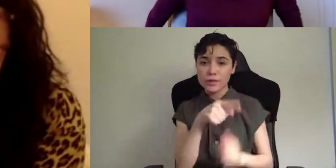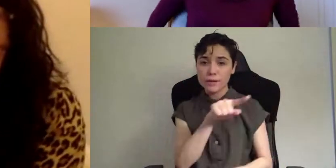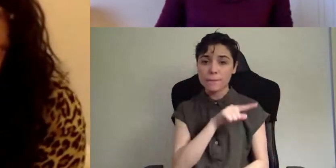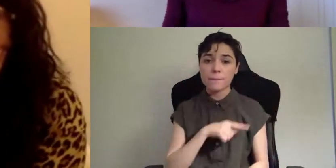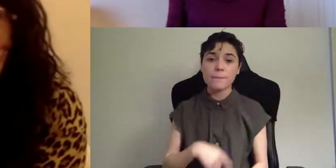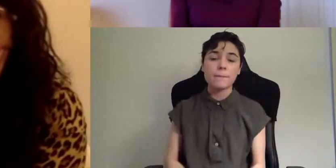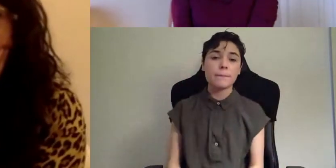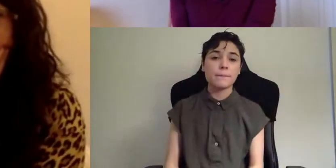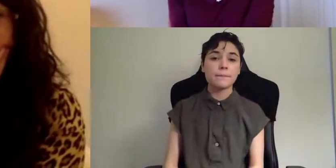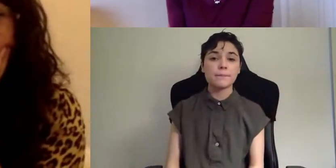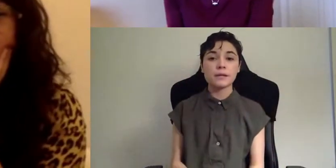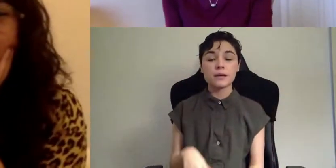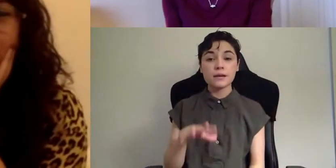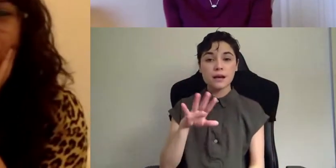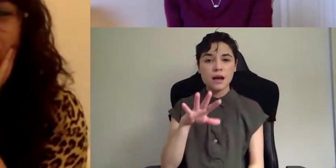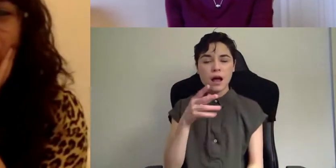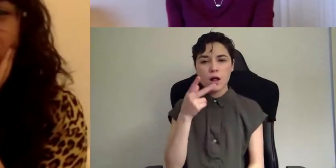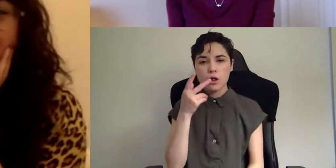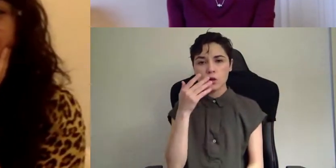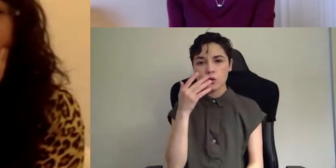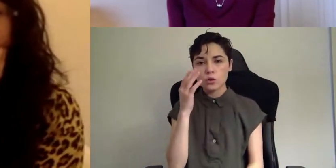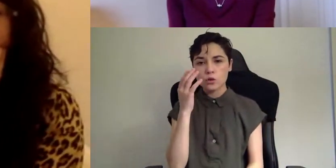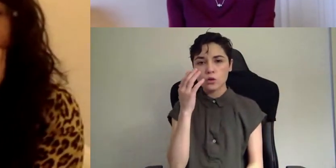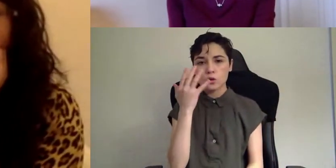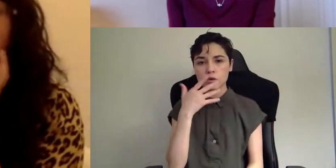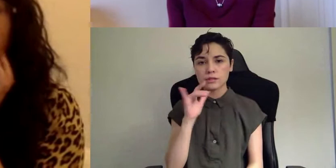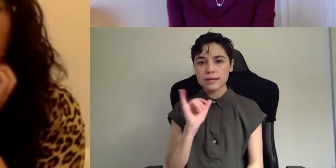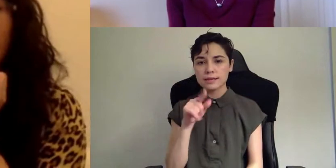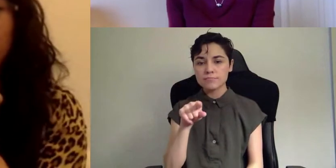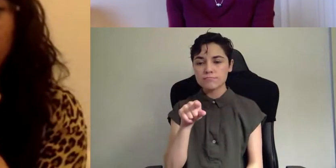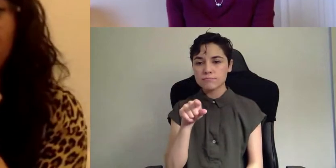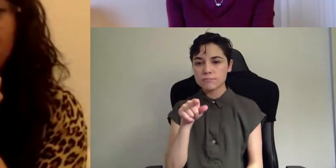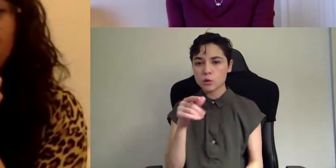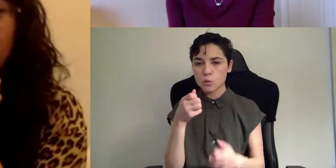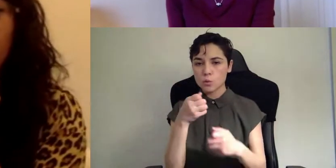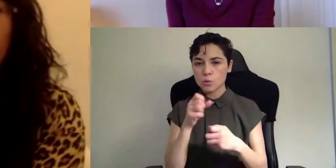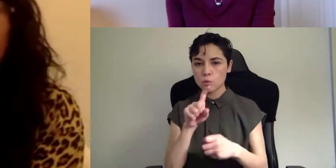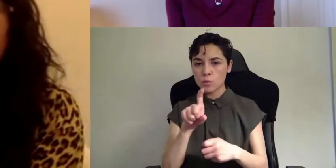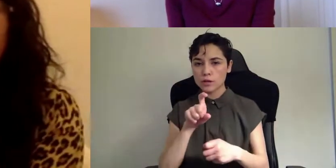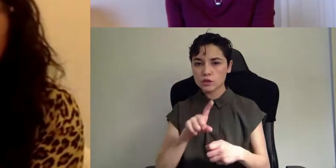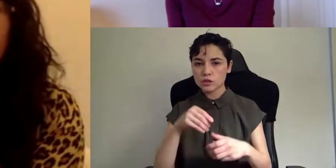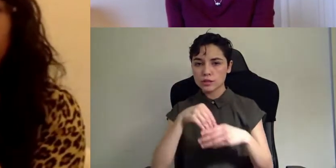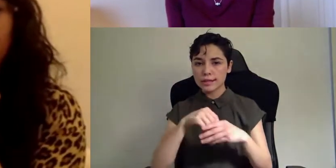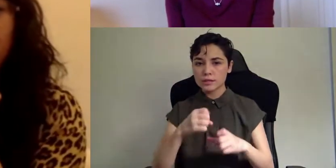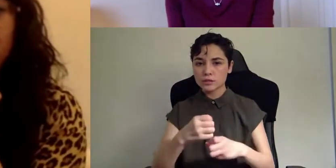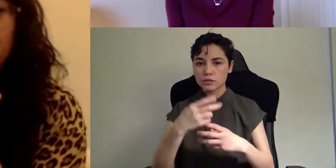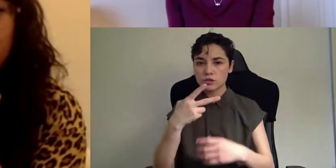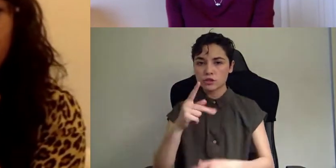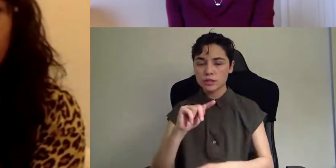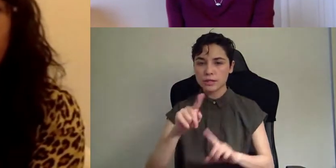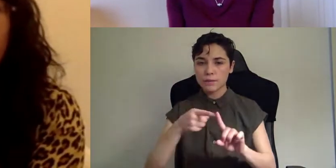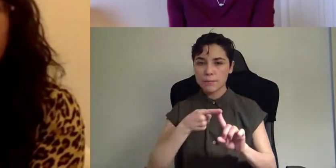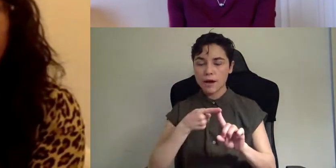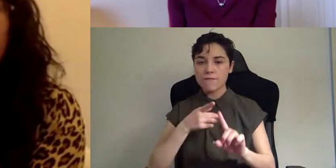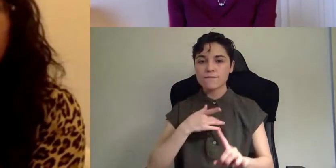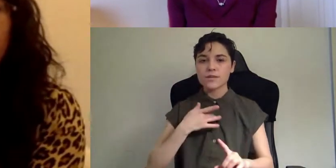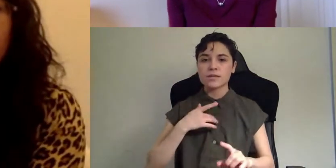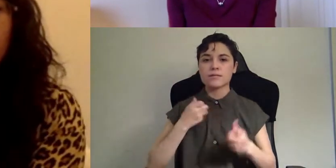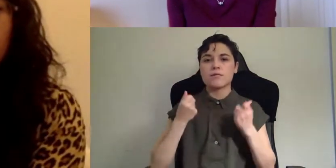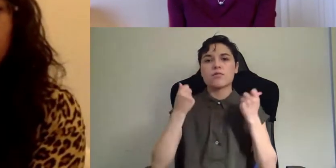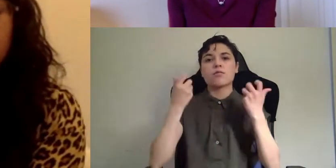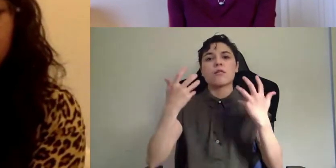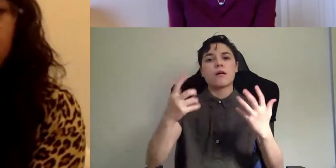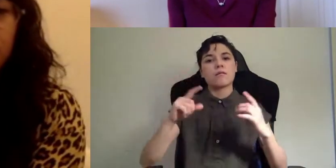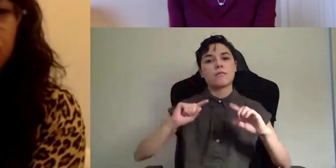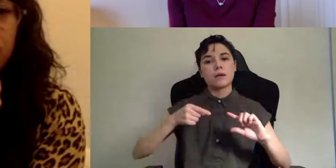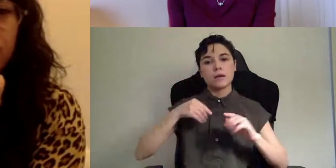Looks like there's a question in the chat about feeling a lot of pain in the body, and how can we be grounded in the body when